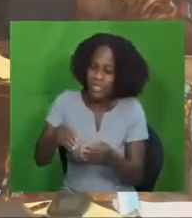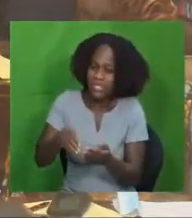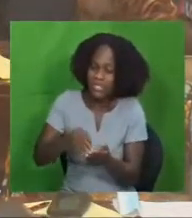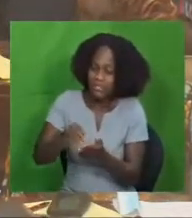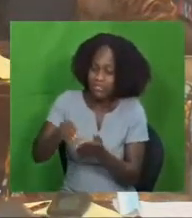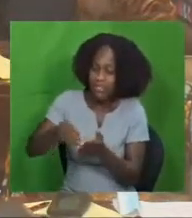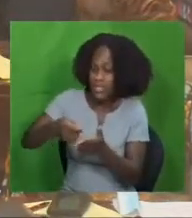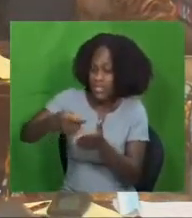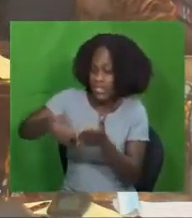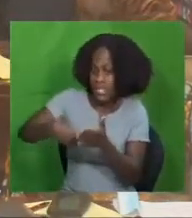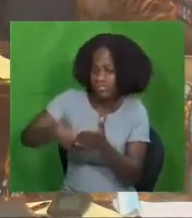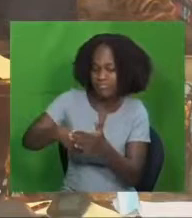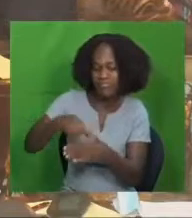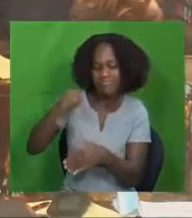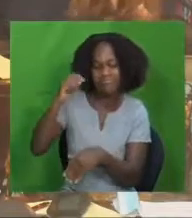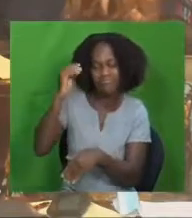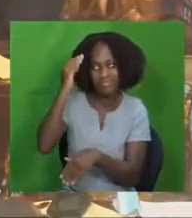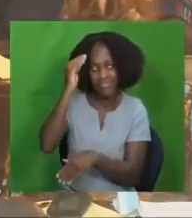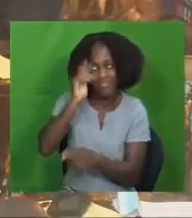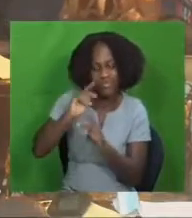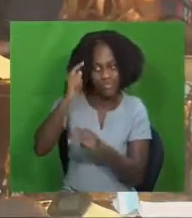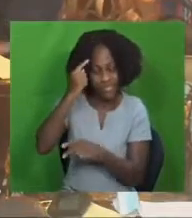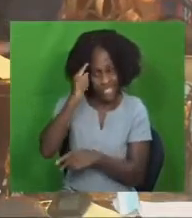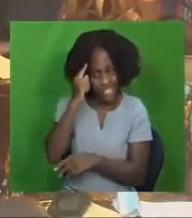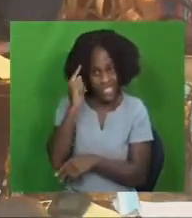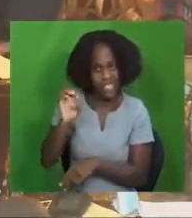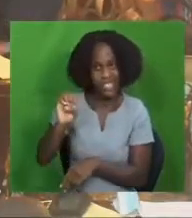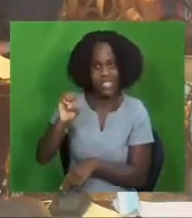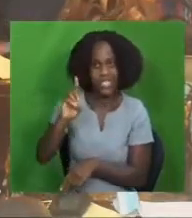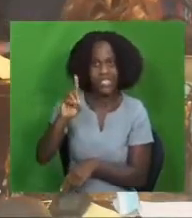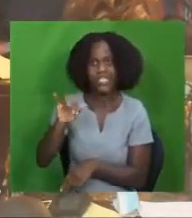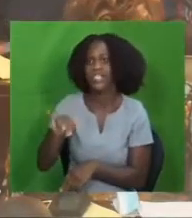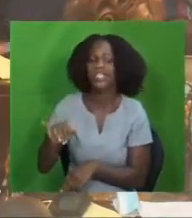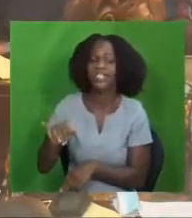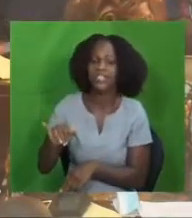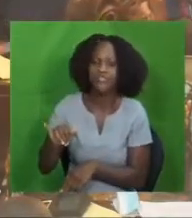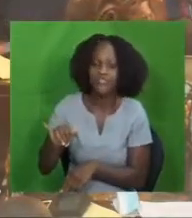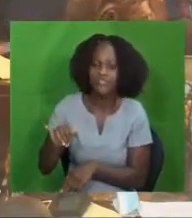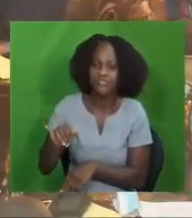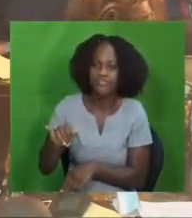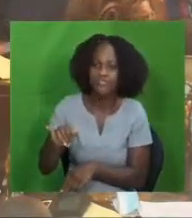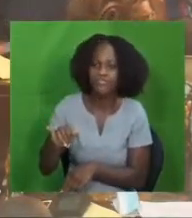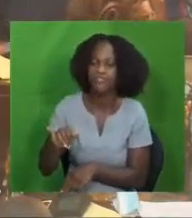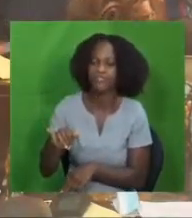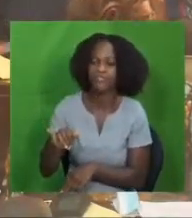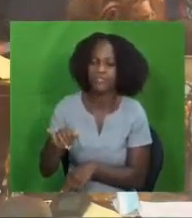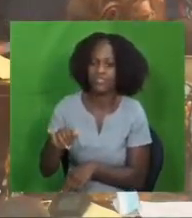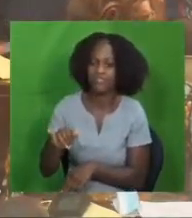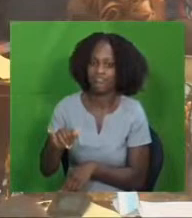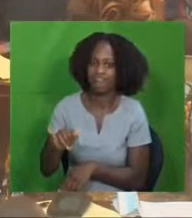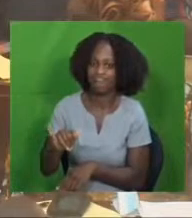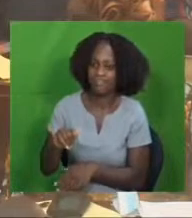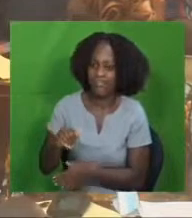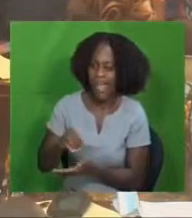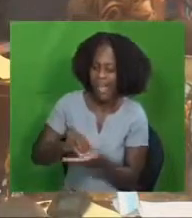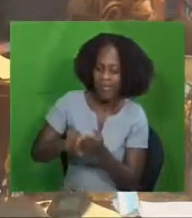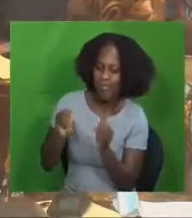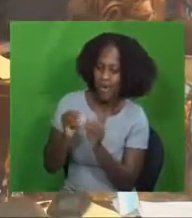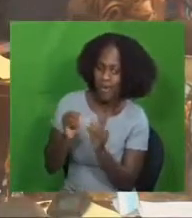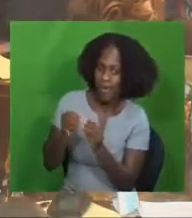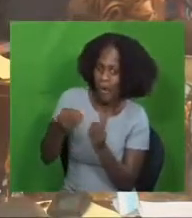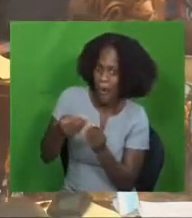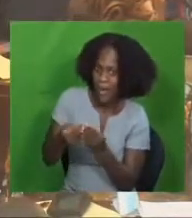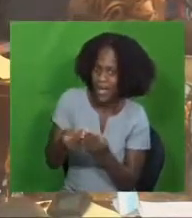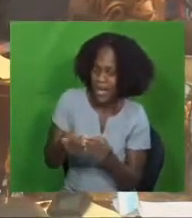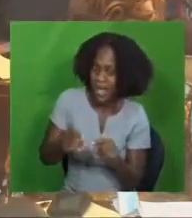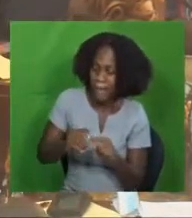know people are concerned that the electronic transaction levy will take away some hard-earned money from them. But however,